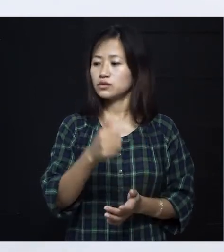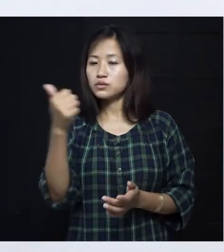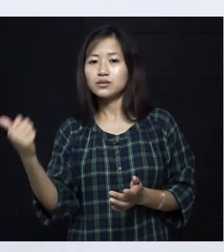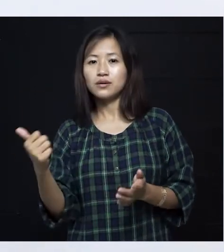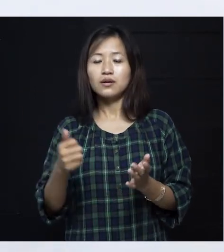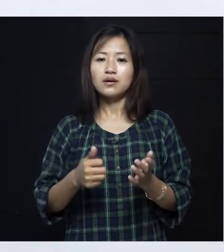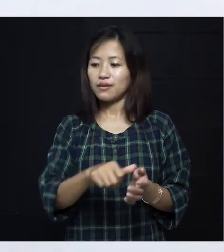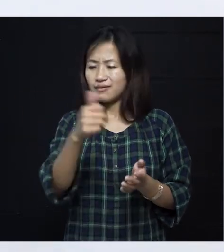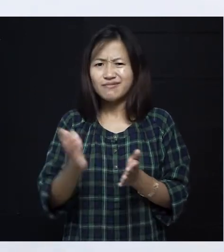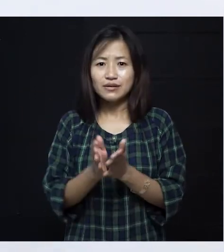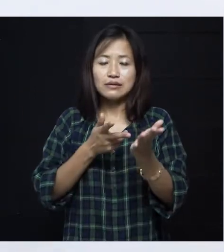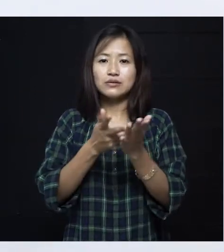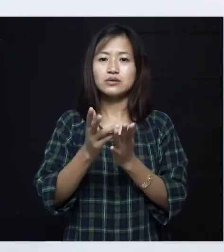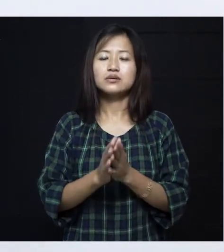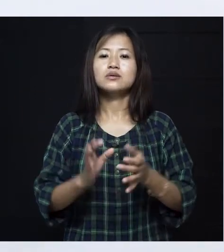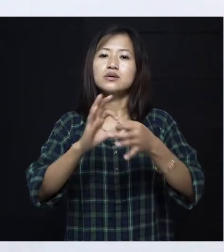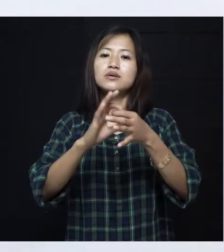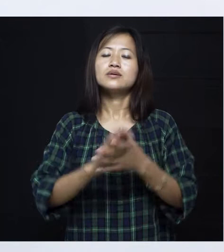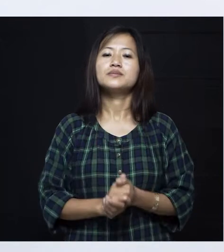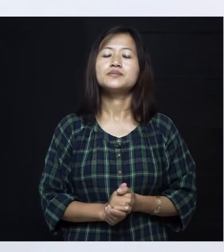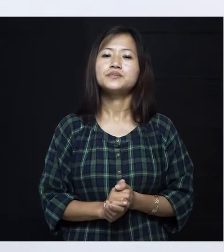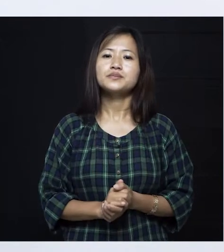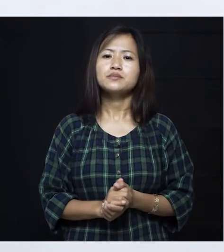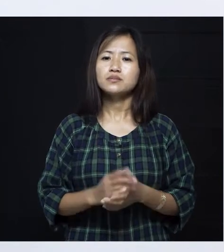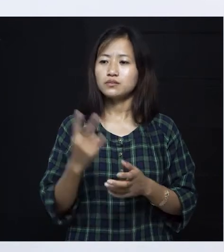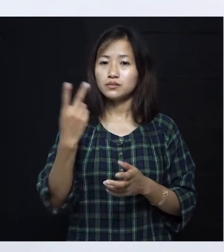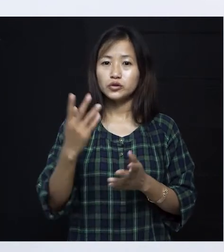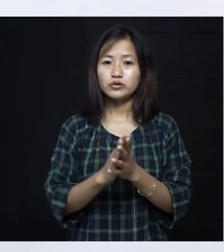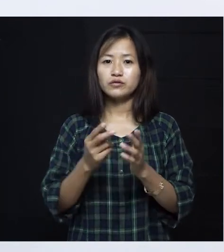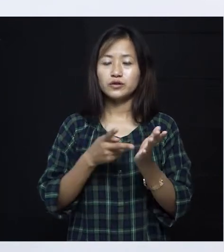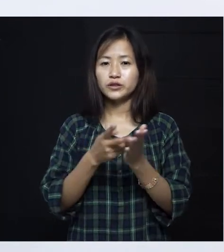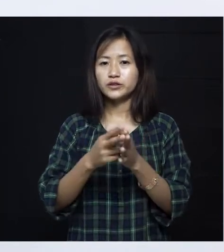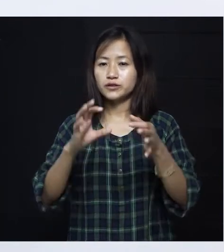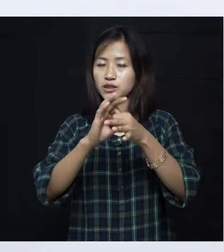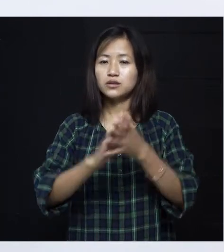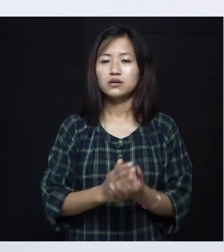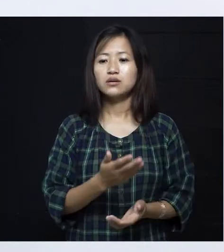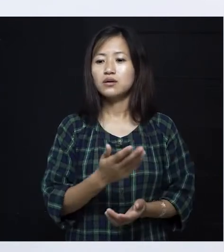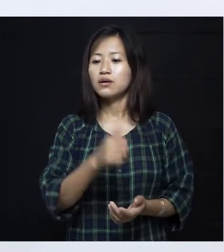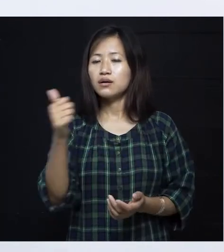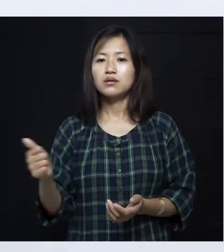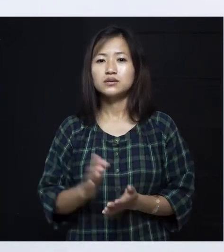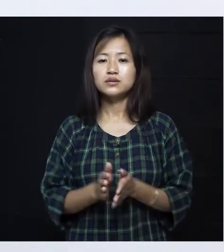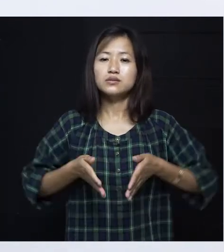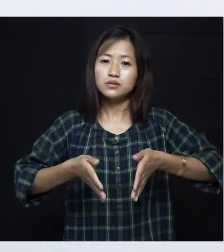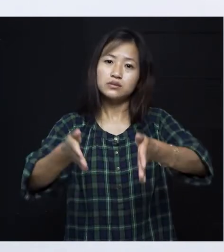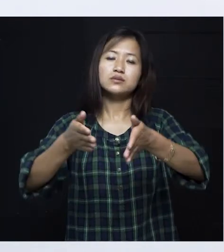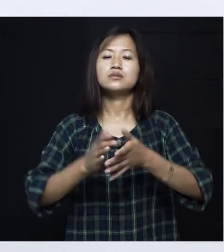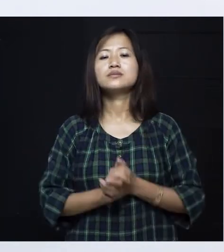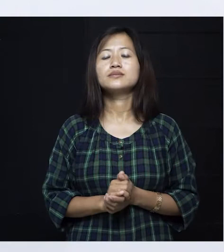another village. Okay, those roads connecting the villagers, those are called as the other roads.